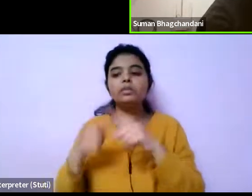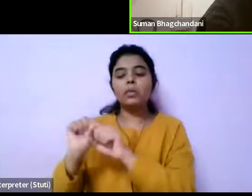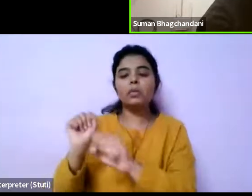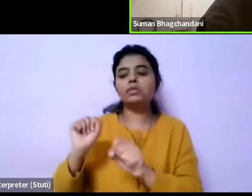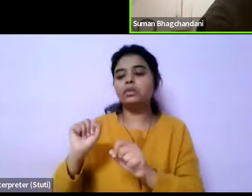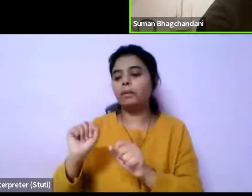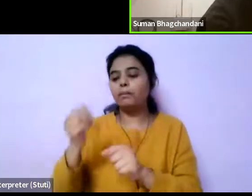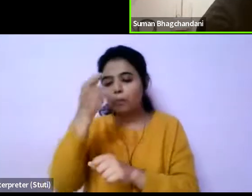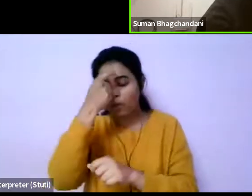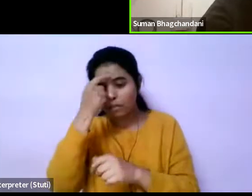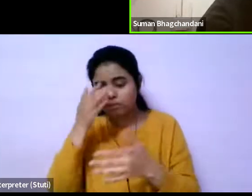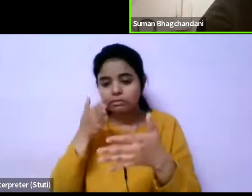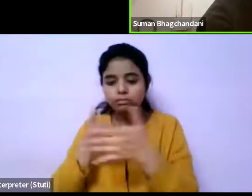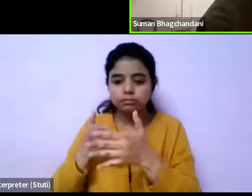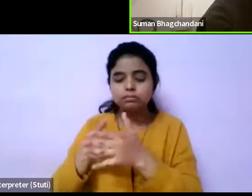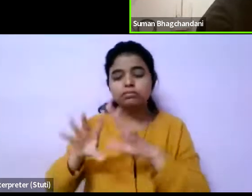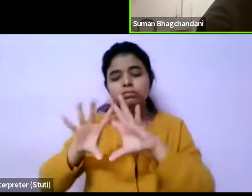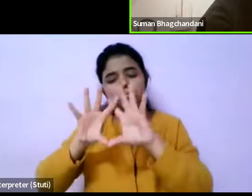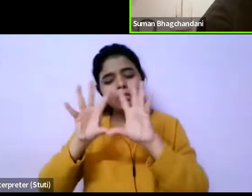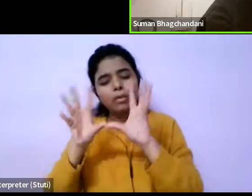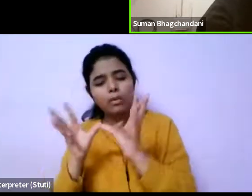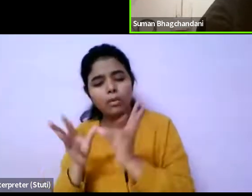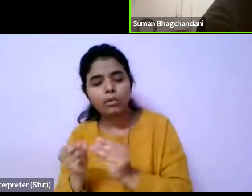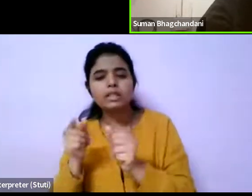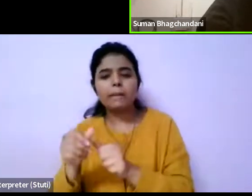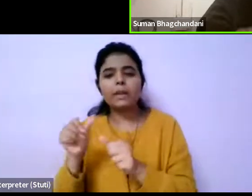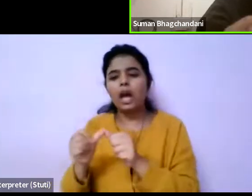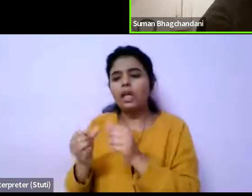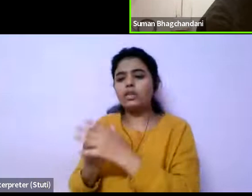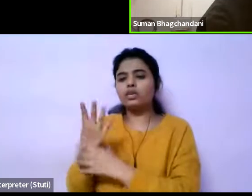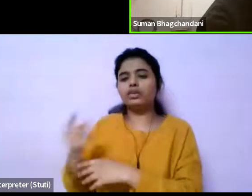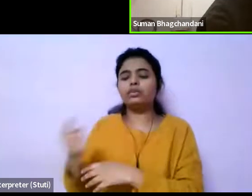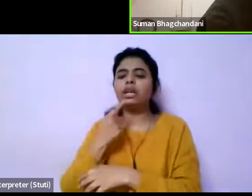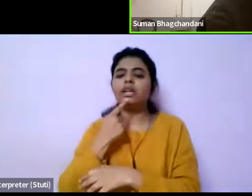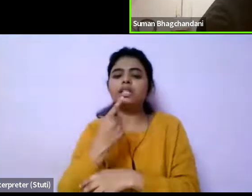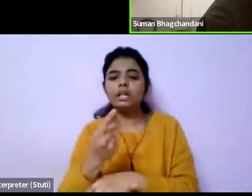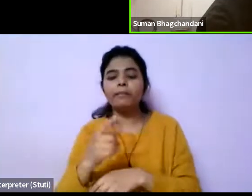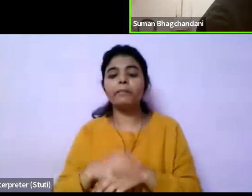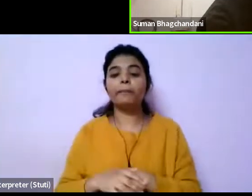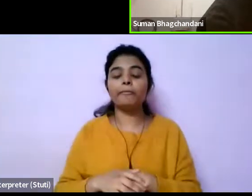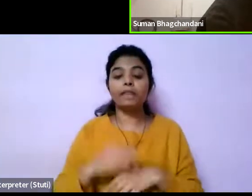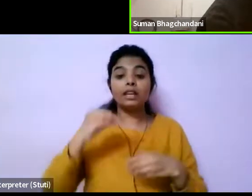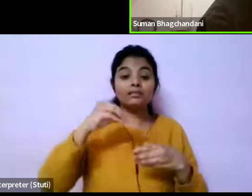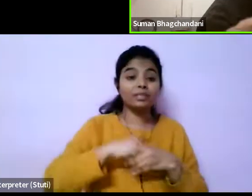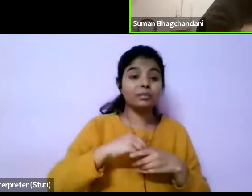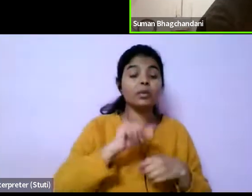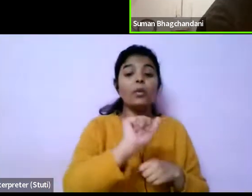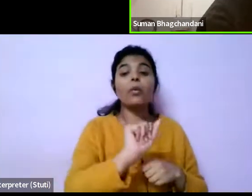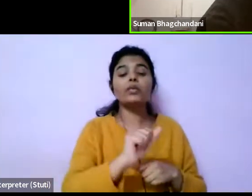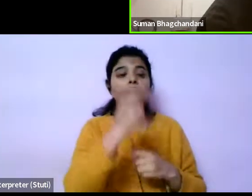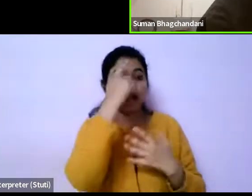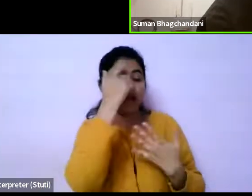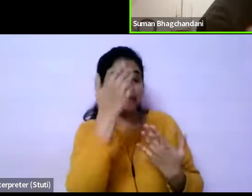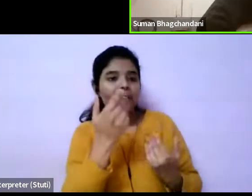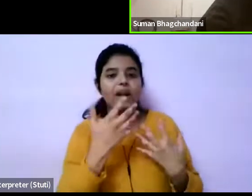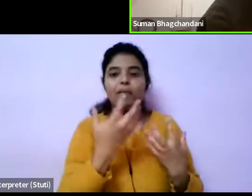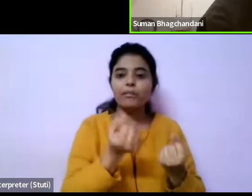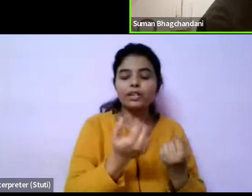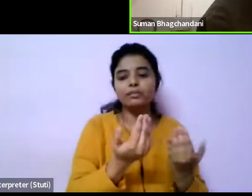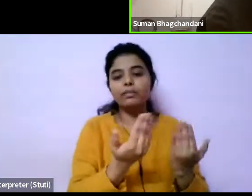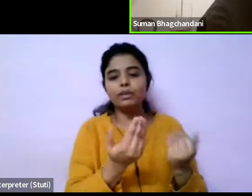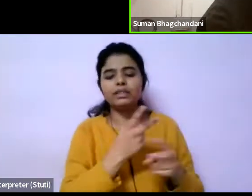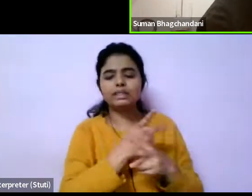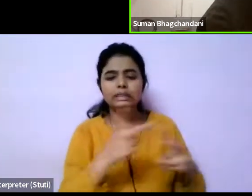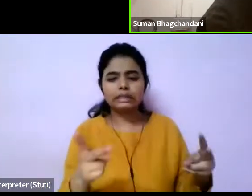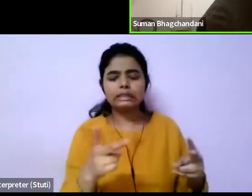protocols. This agency to tell one's own corporal narrative essentially rejects ableist expectations. In fact, while using the vocabulary